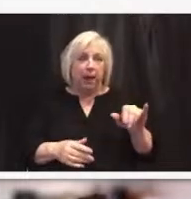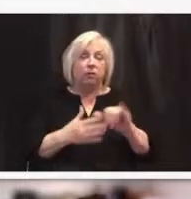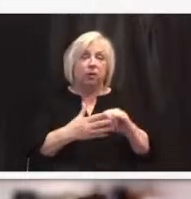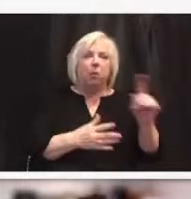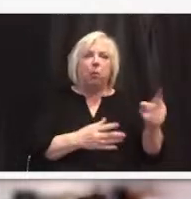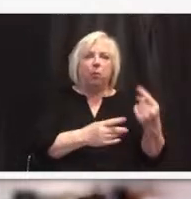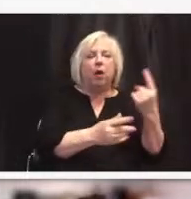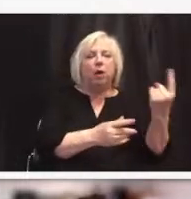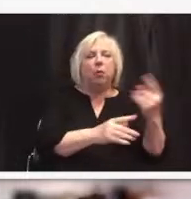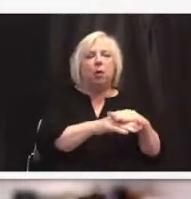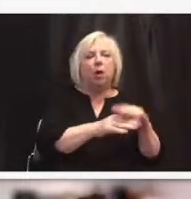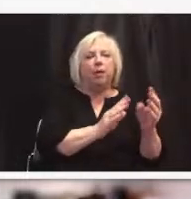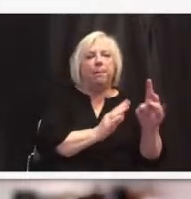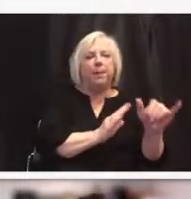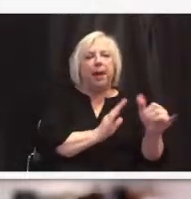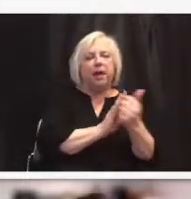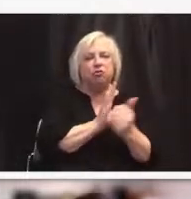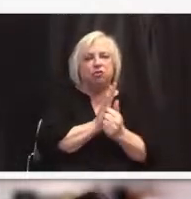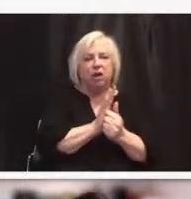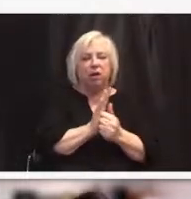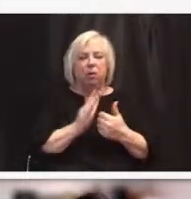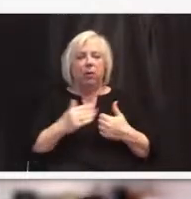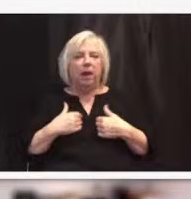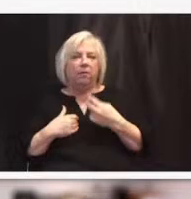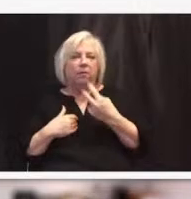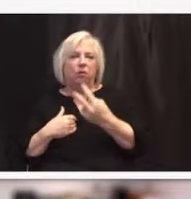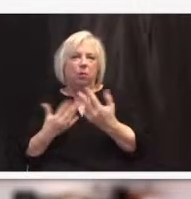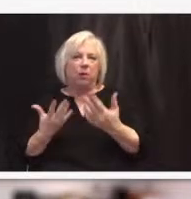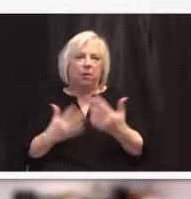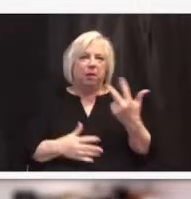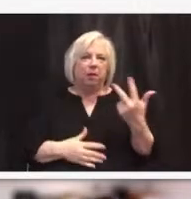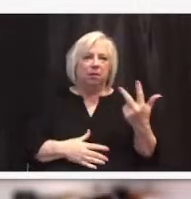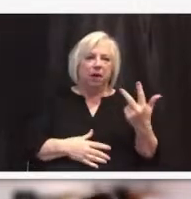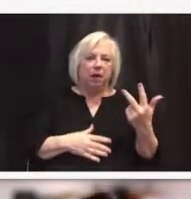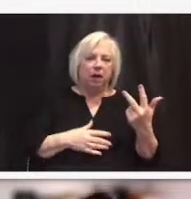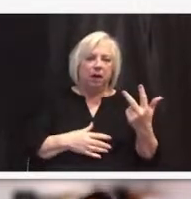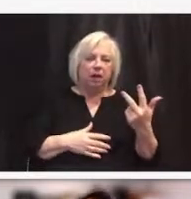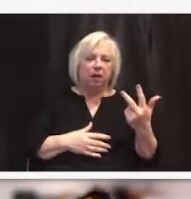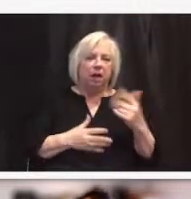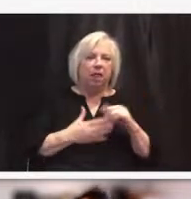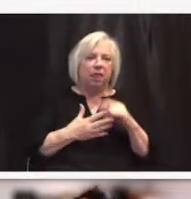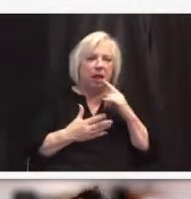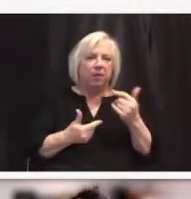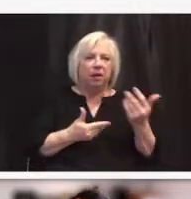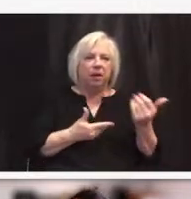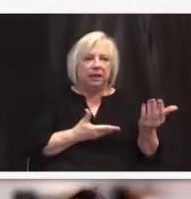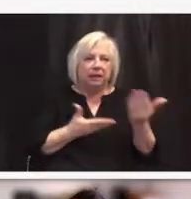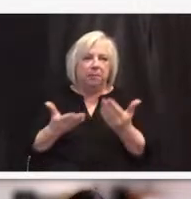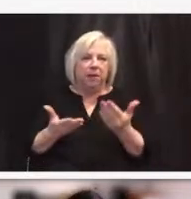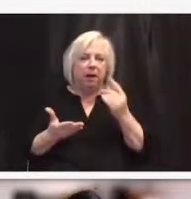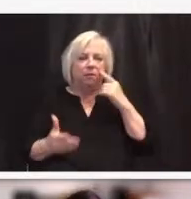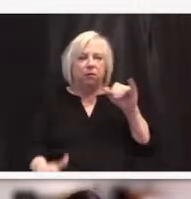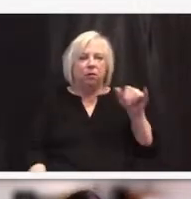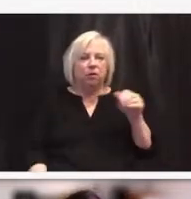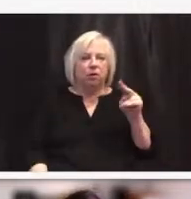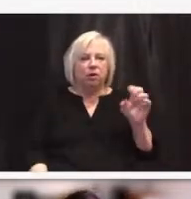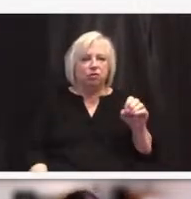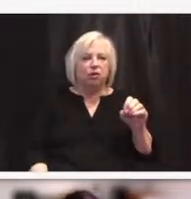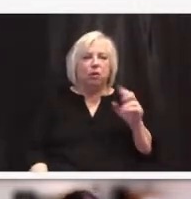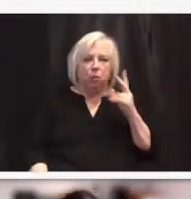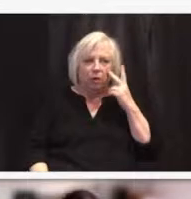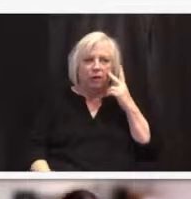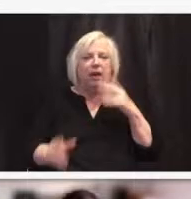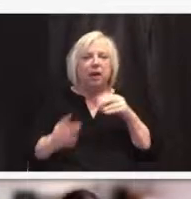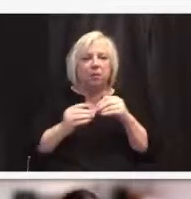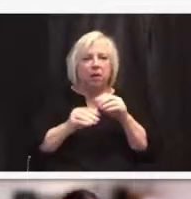agenda. We've got 2 or 3 that have been submitted so far for June, but we are seeing a